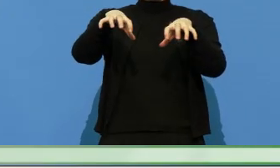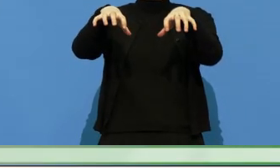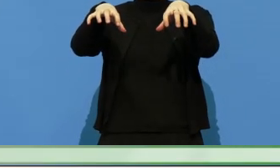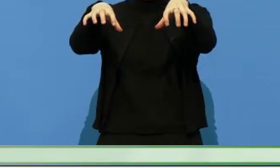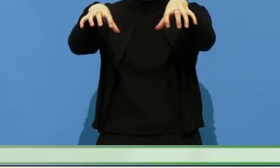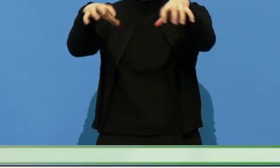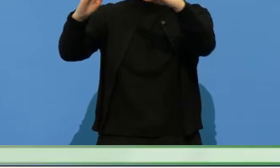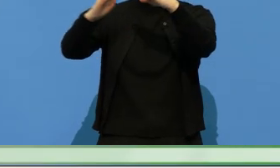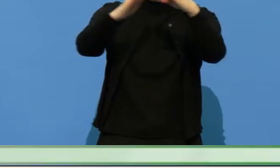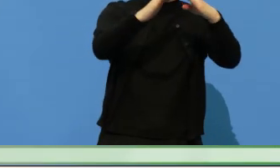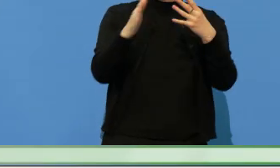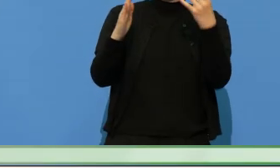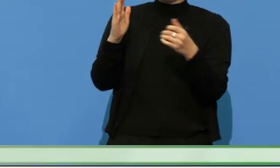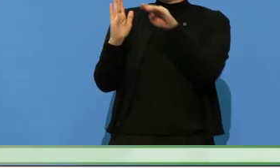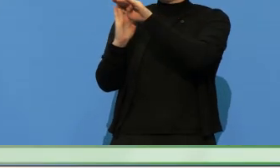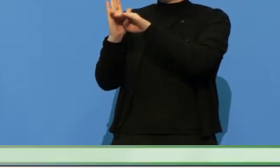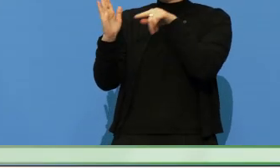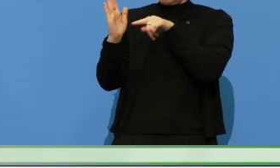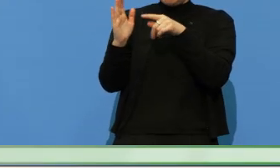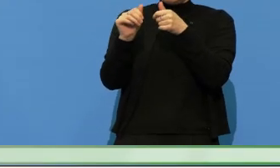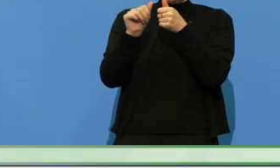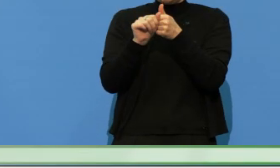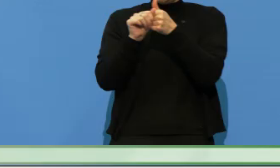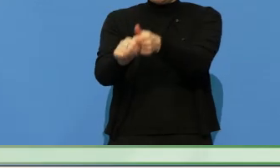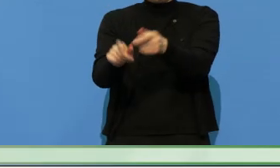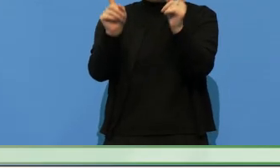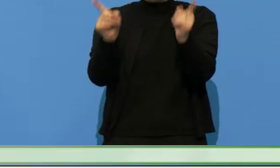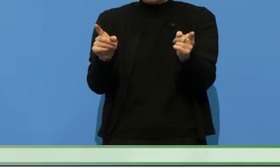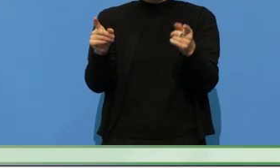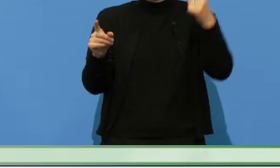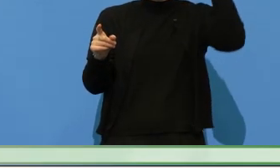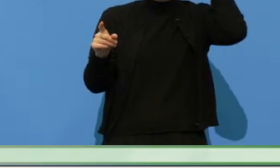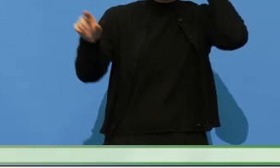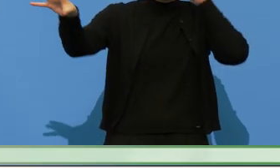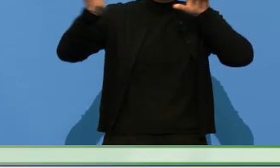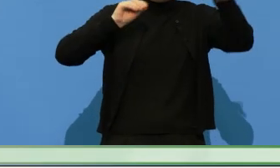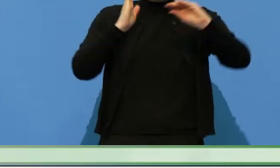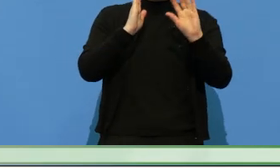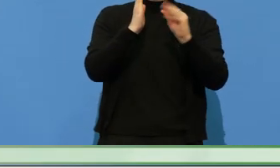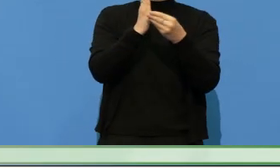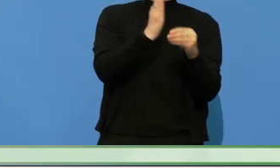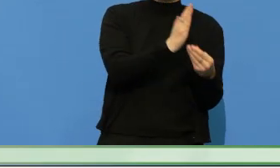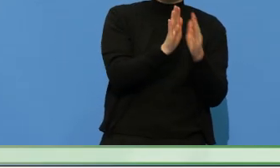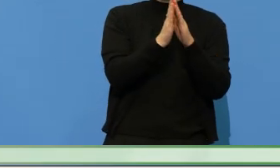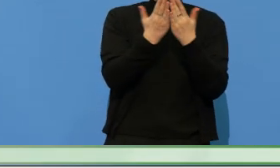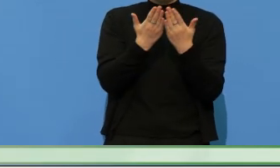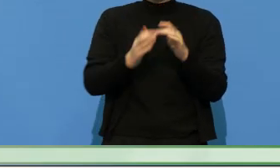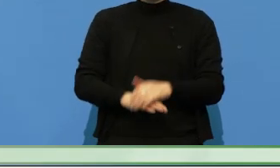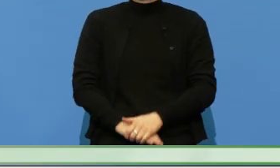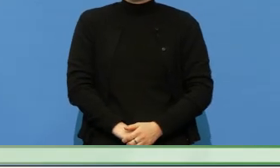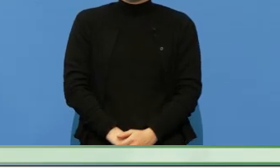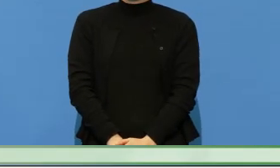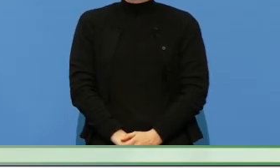So also we are thinking about supplements, because the switch is a great base, but we think about little supplements about